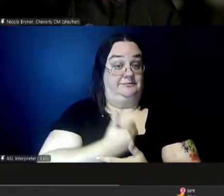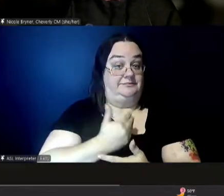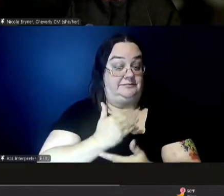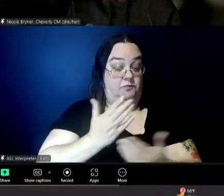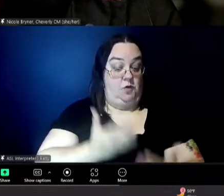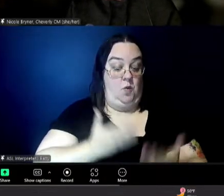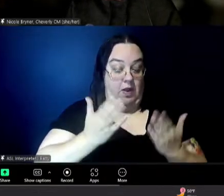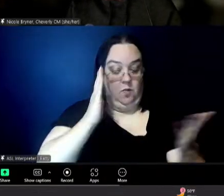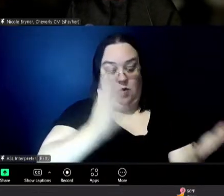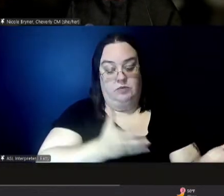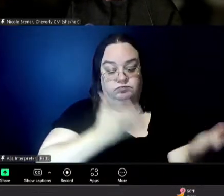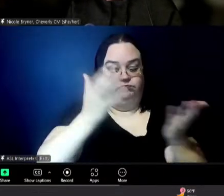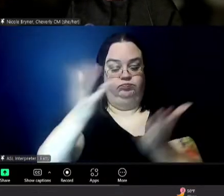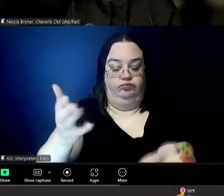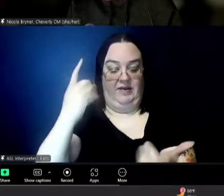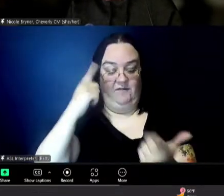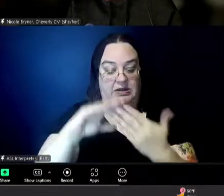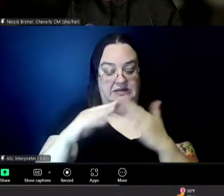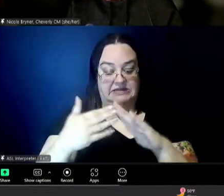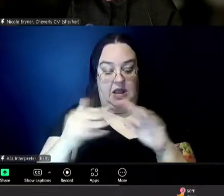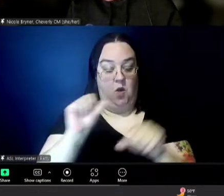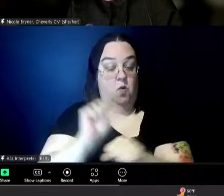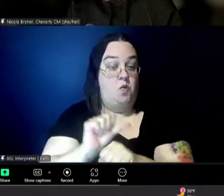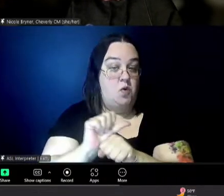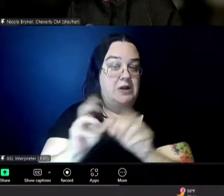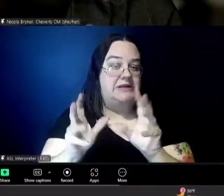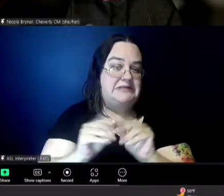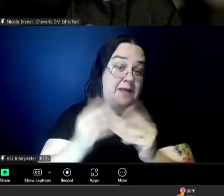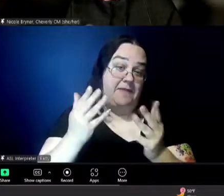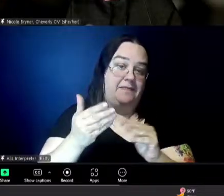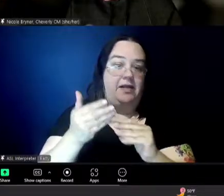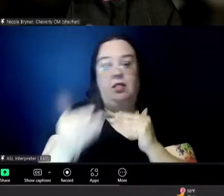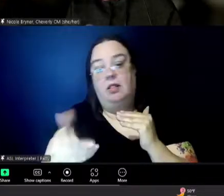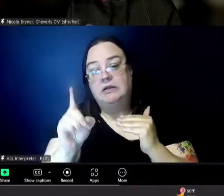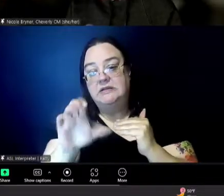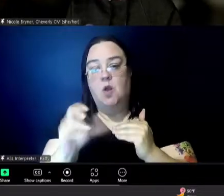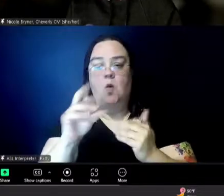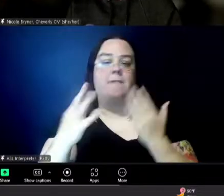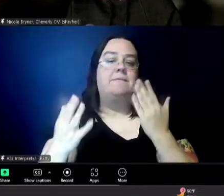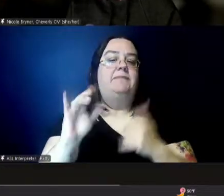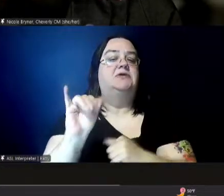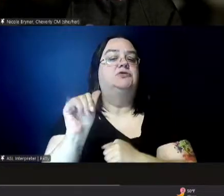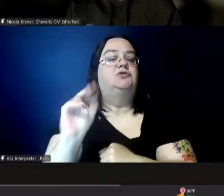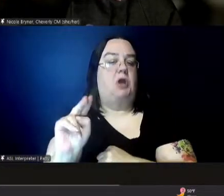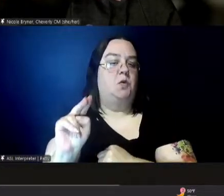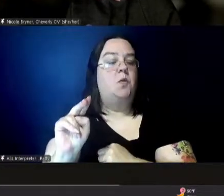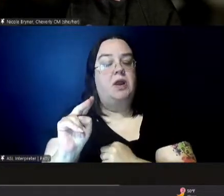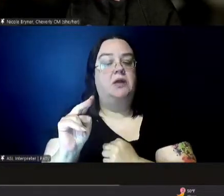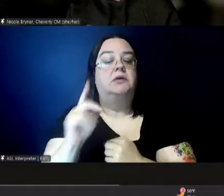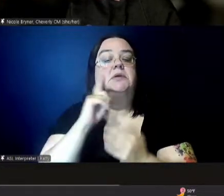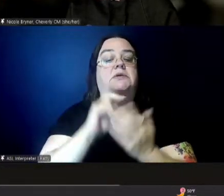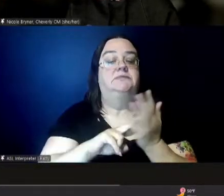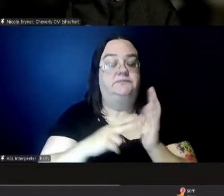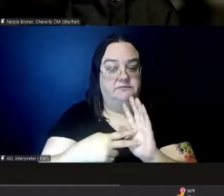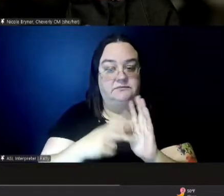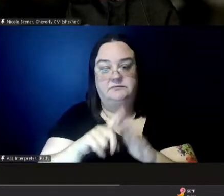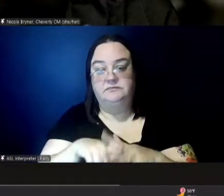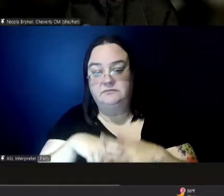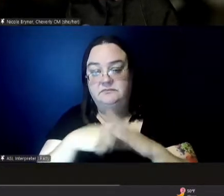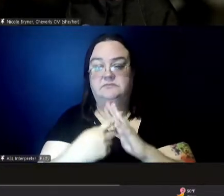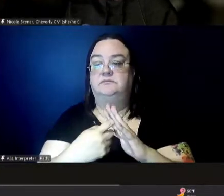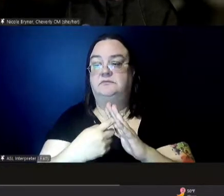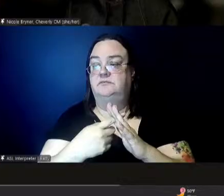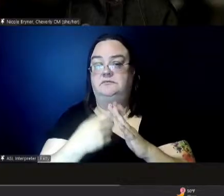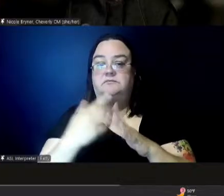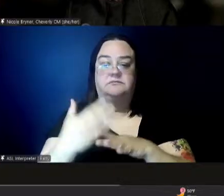work session, probably the subsequent one in December or possibly January, to start bringing forth some of our ideas that